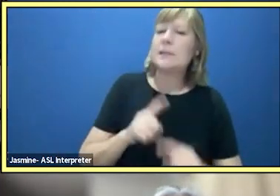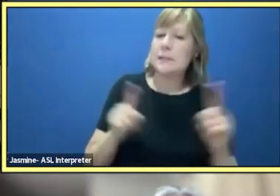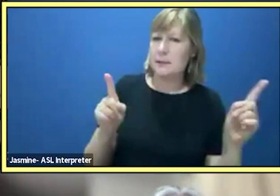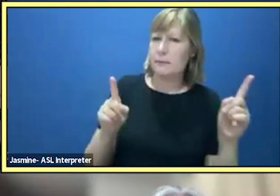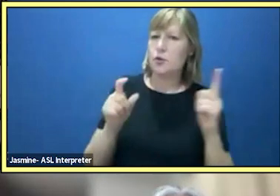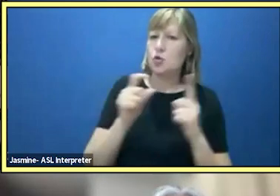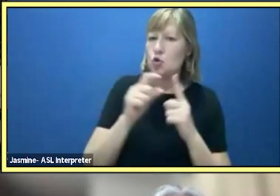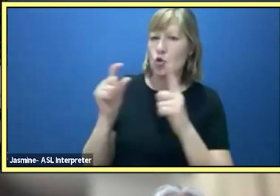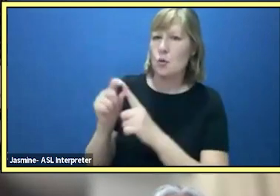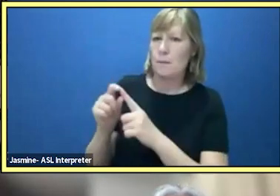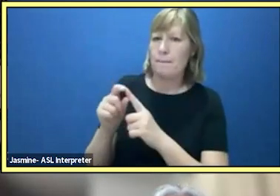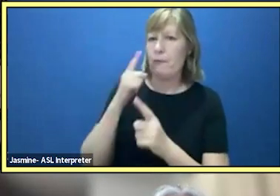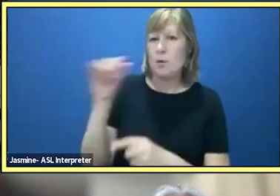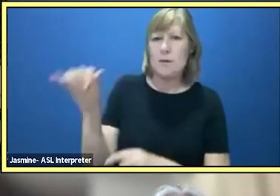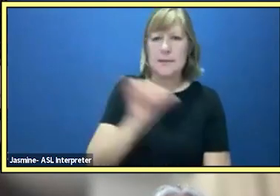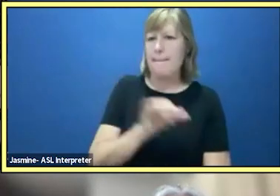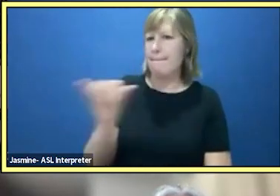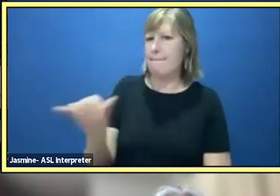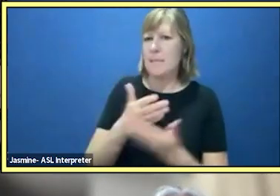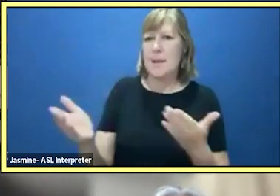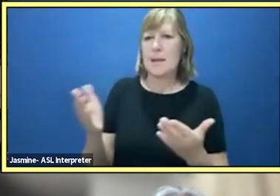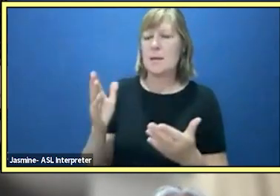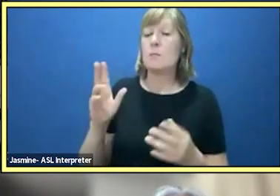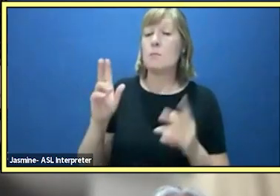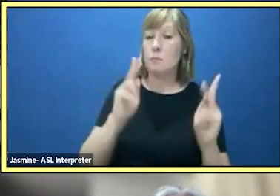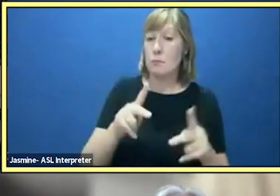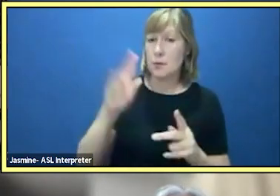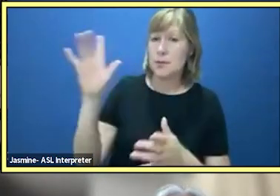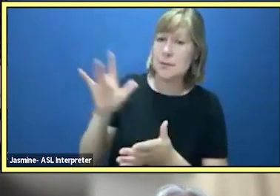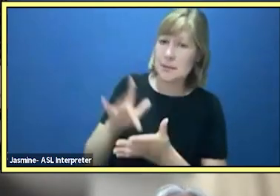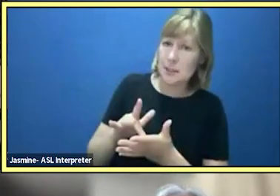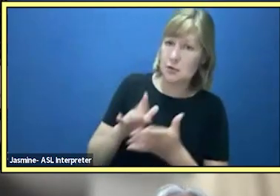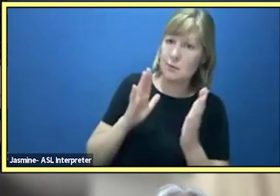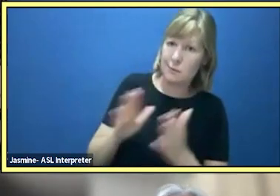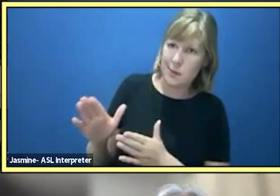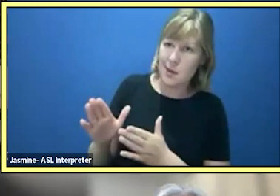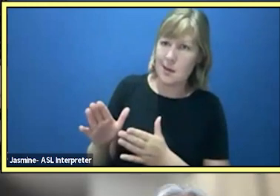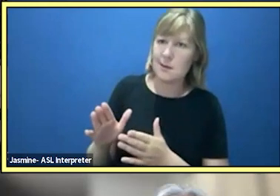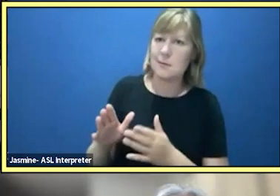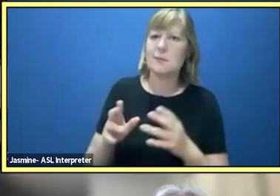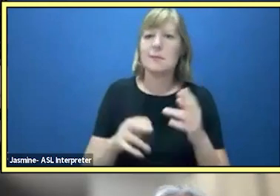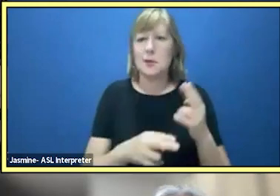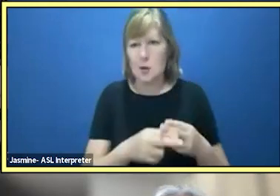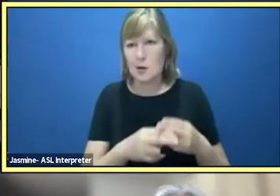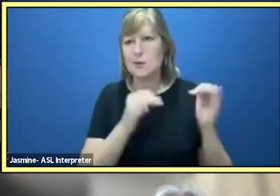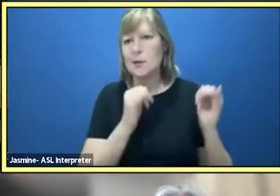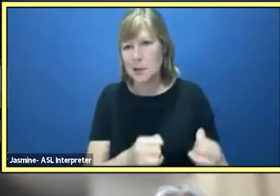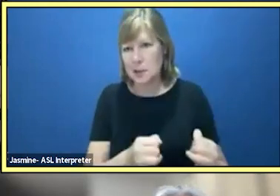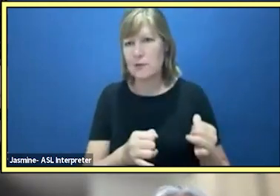your person-centered plan is what now we call the individual service plan. So you won't have both, you'll only have